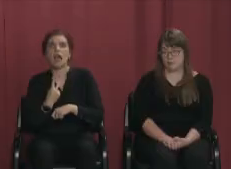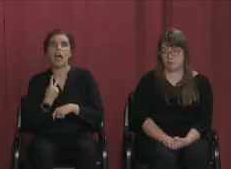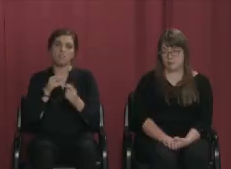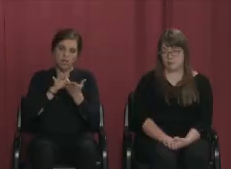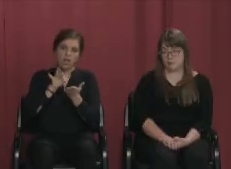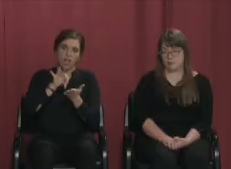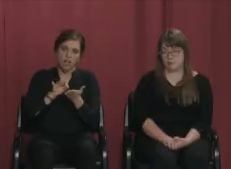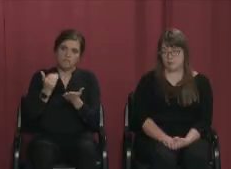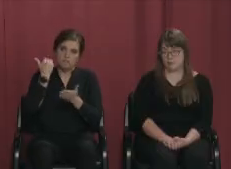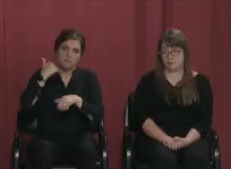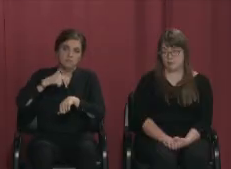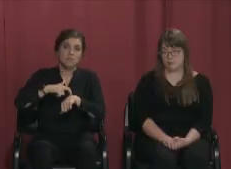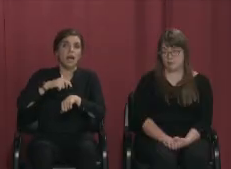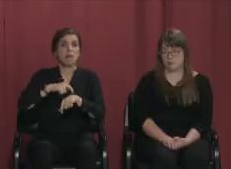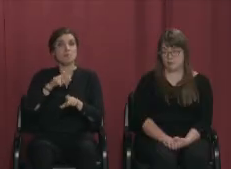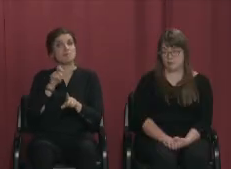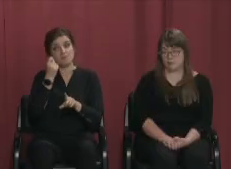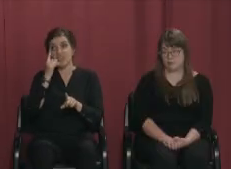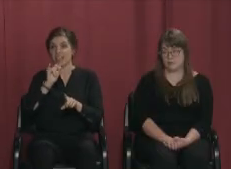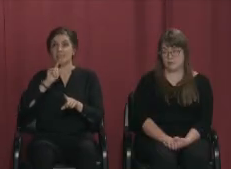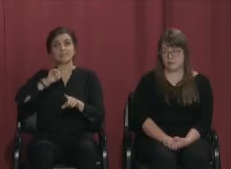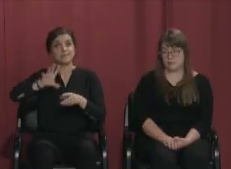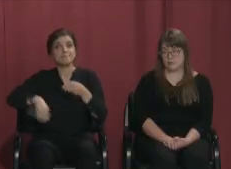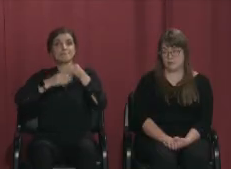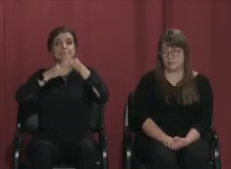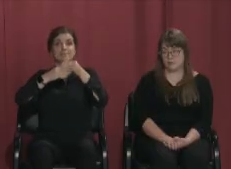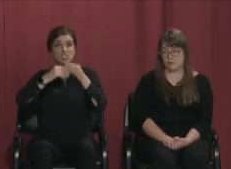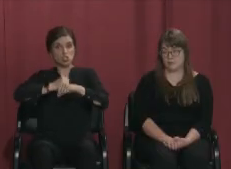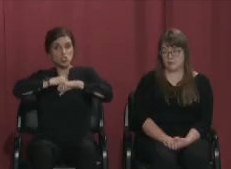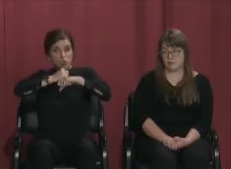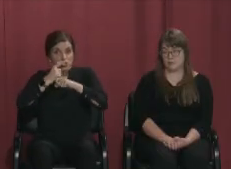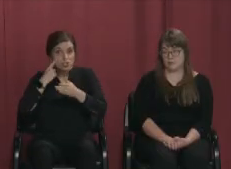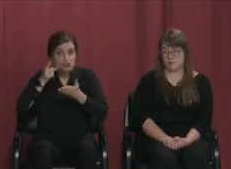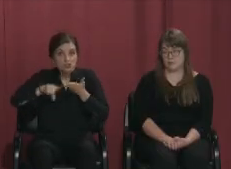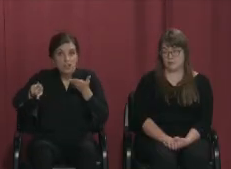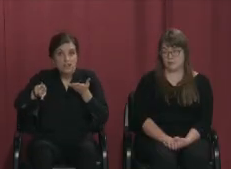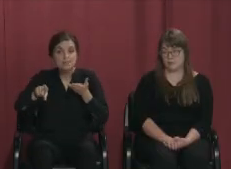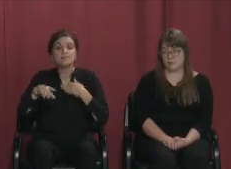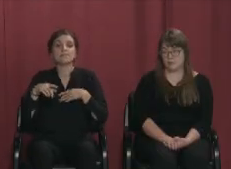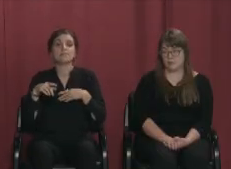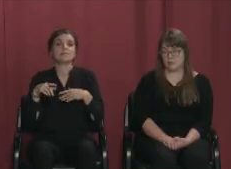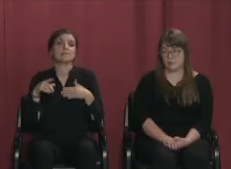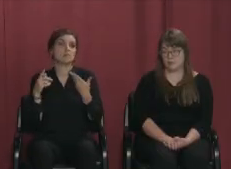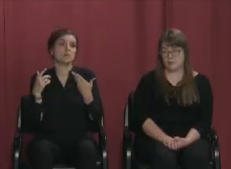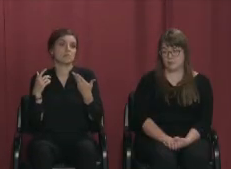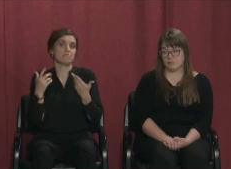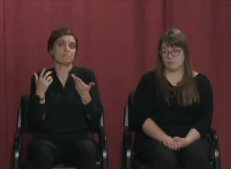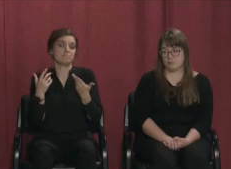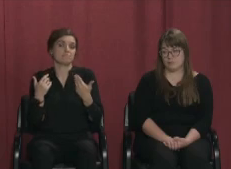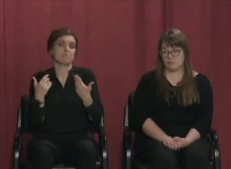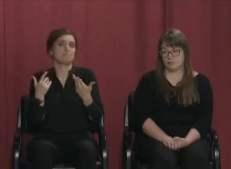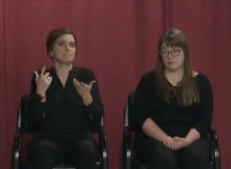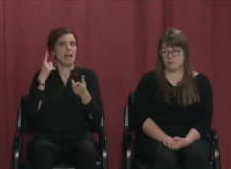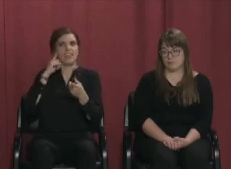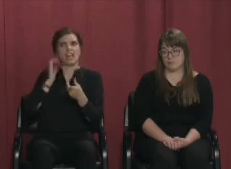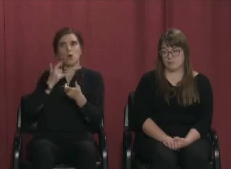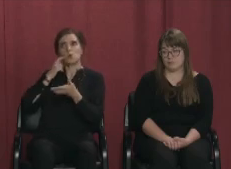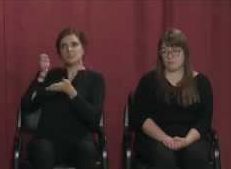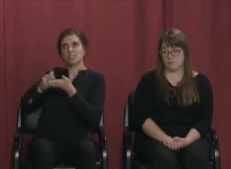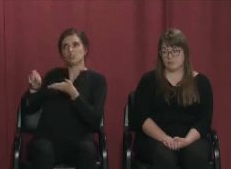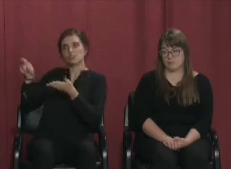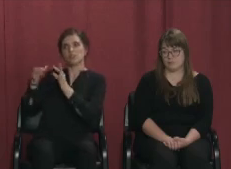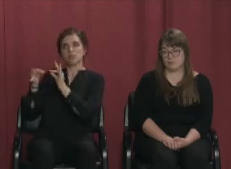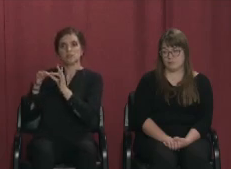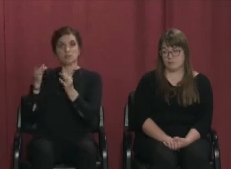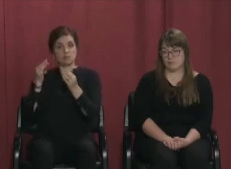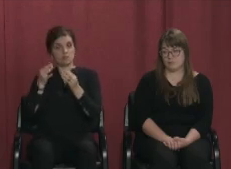another check of security and all that. So it is a big myth that it's I think our Secretary say, it's hard to